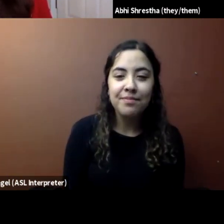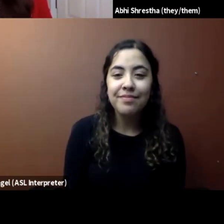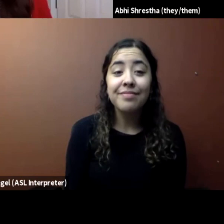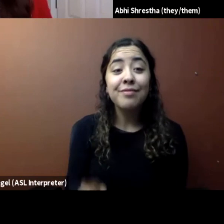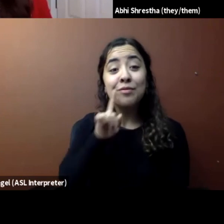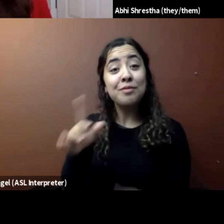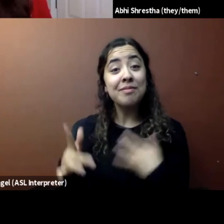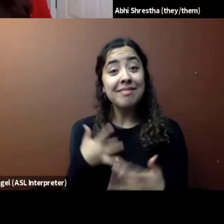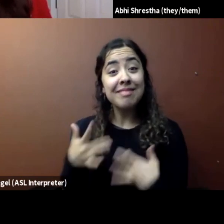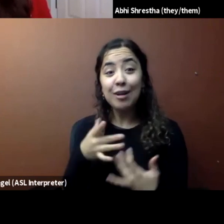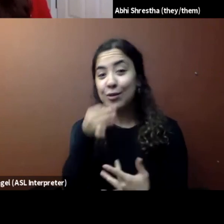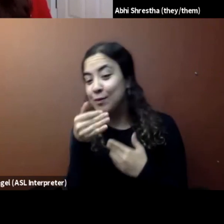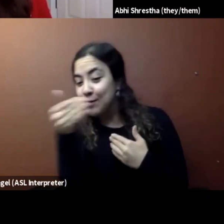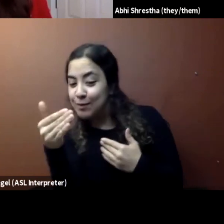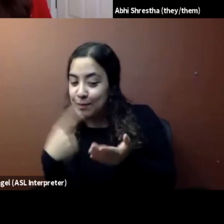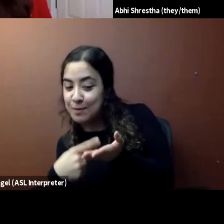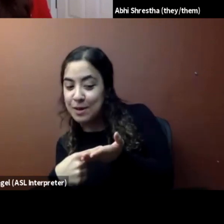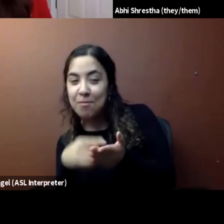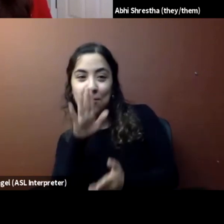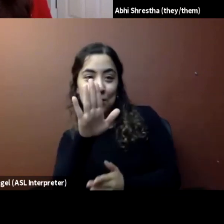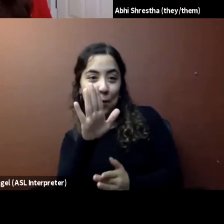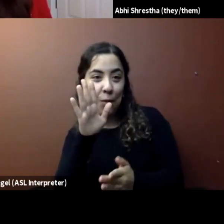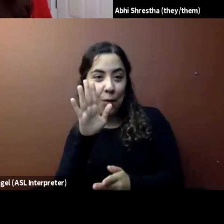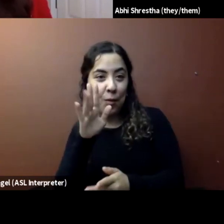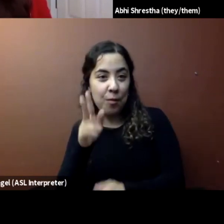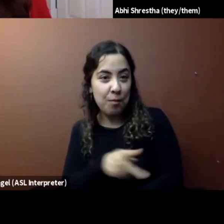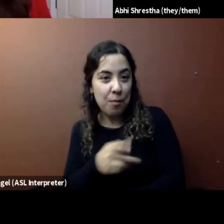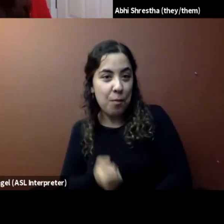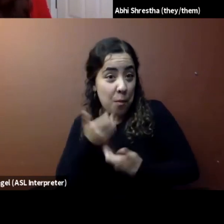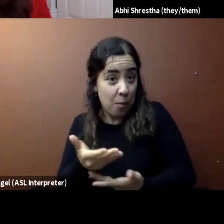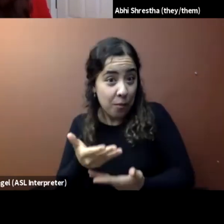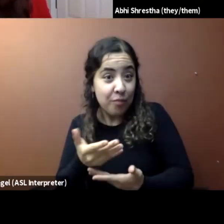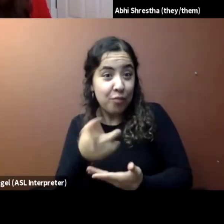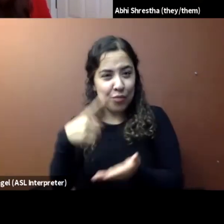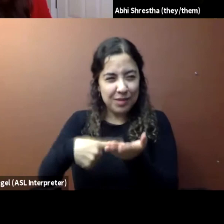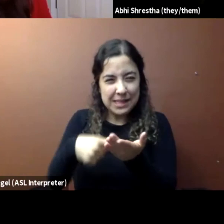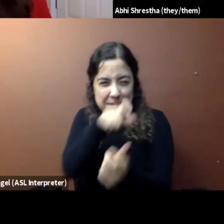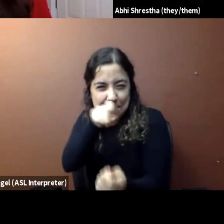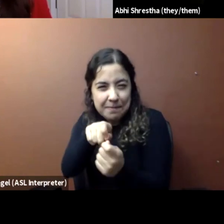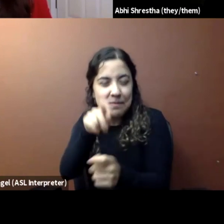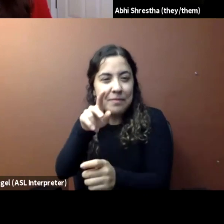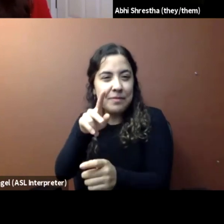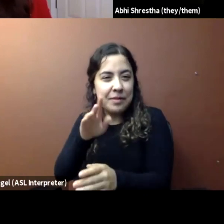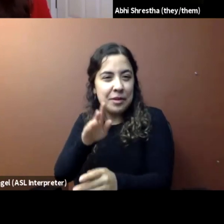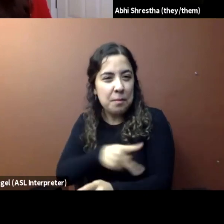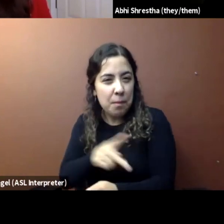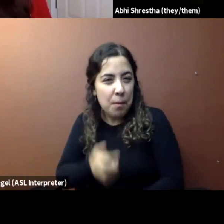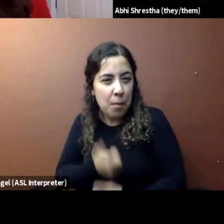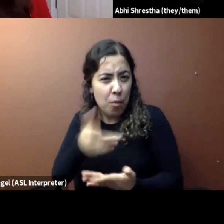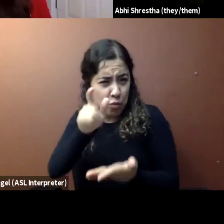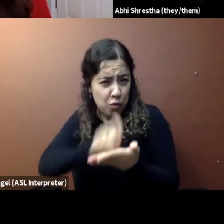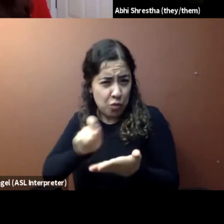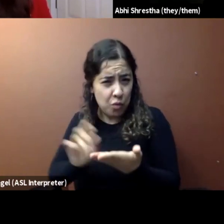moment, look at a piece of your poetry and hear you talk about this specific poem. Did you write it when you